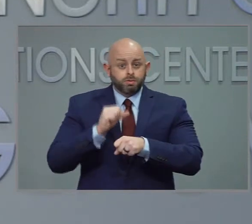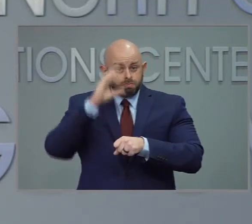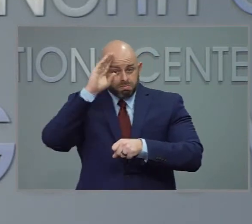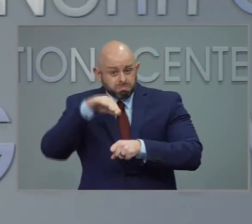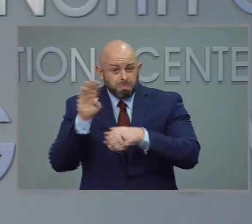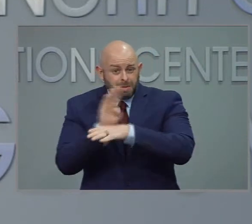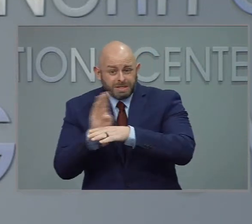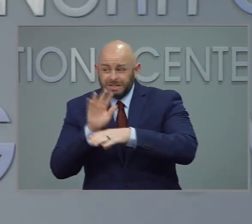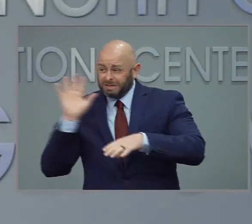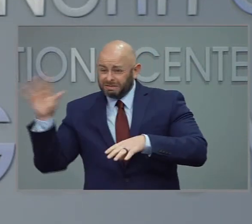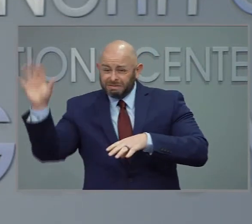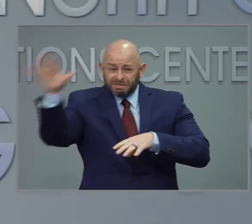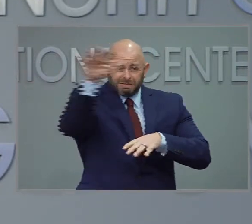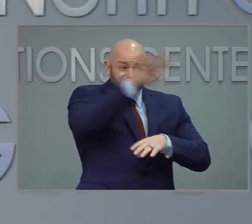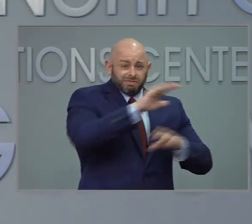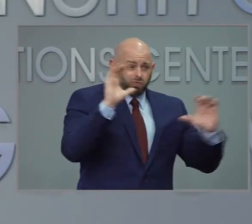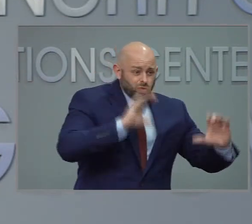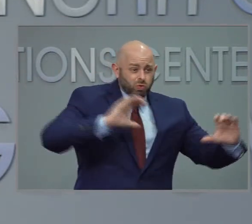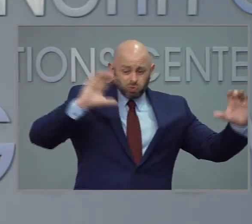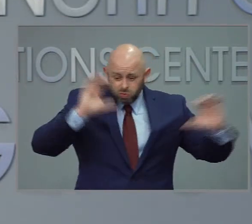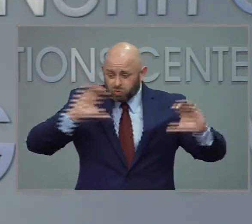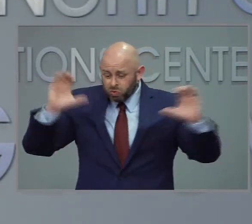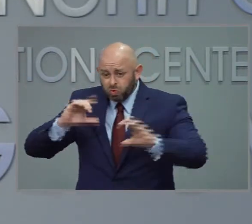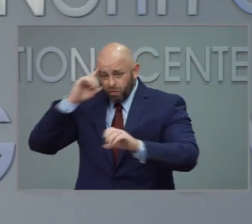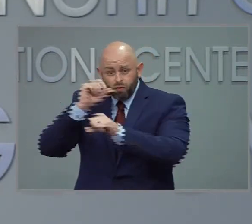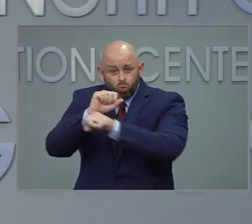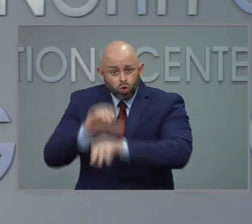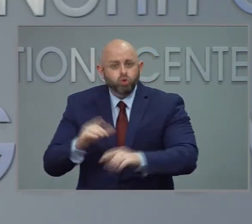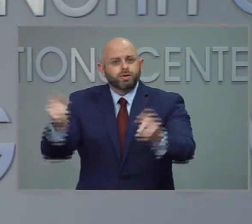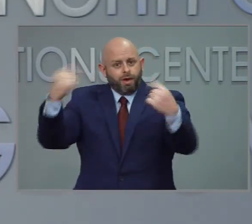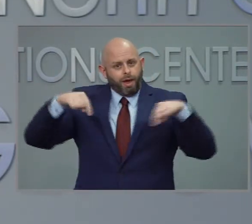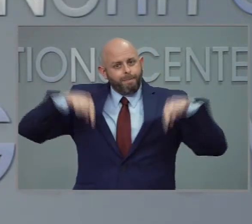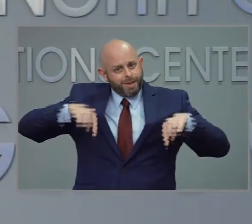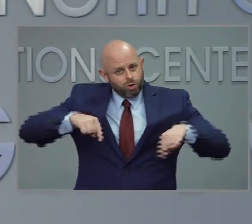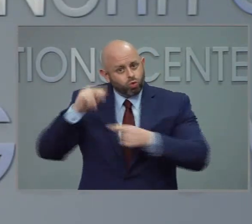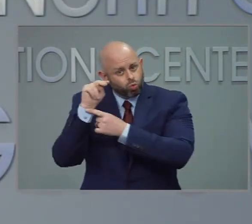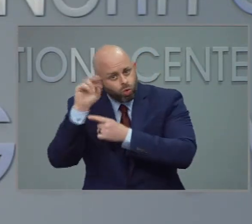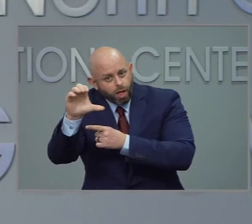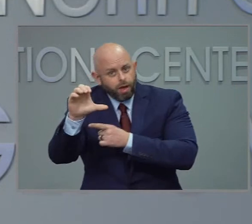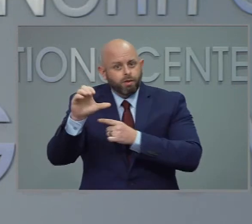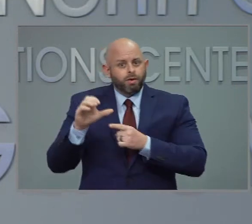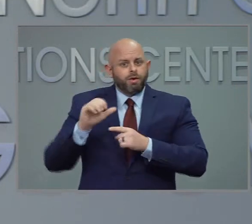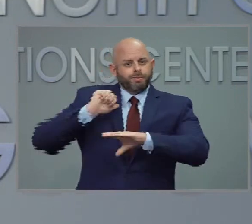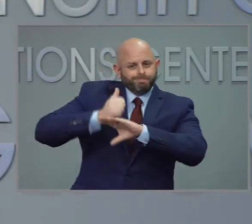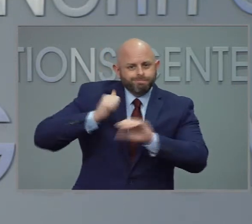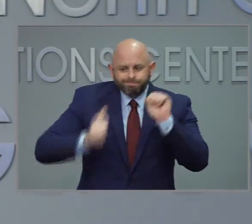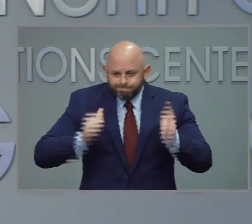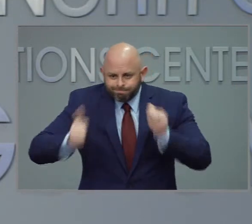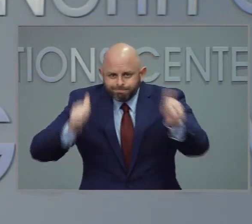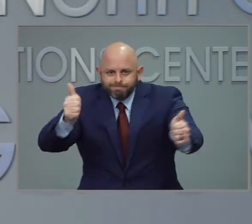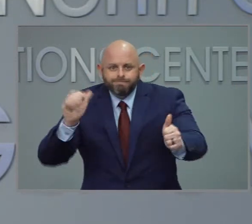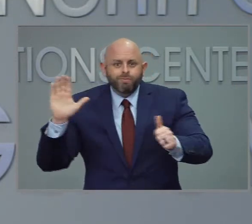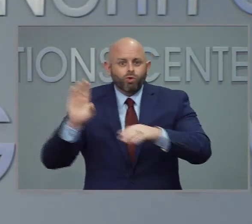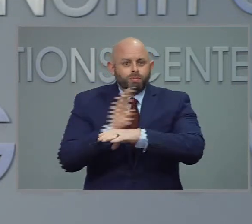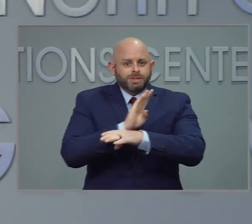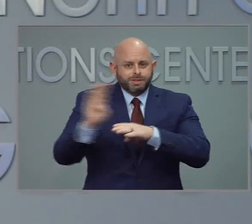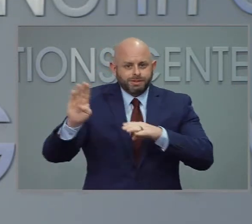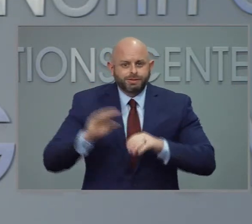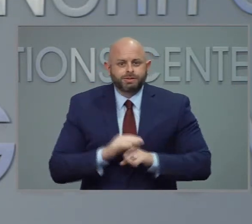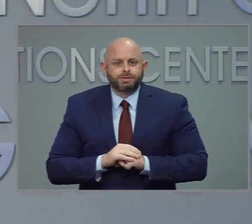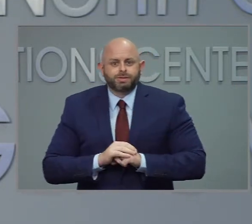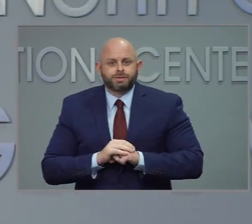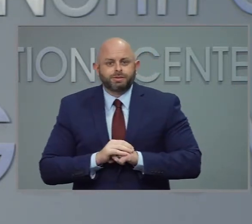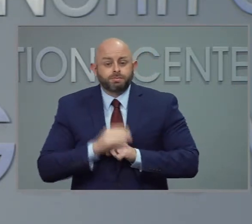workers and a high quality of life keep heeding our calls to come here and expand. But as we work to right